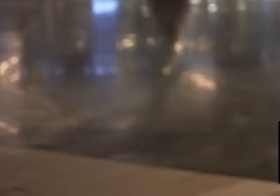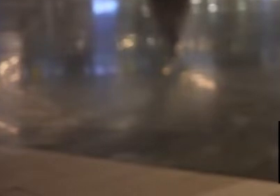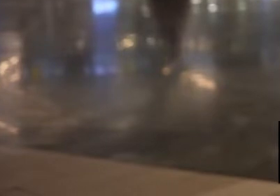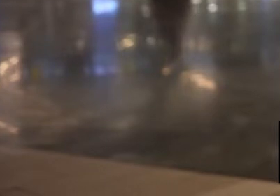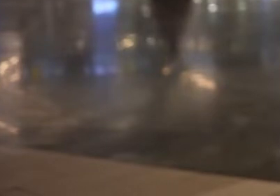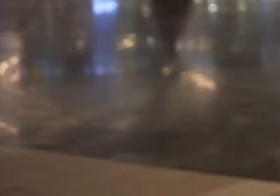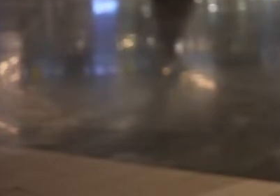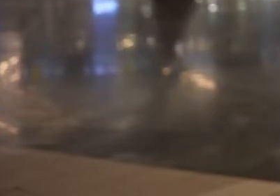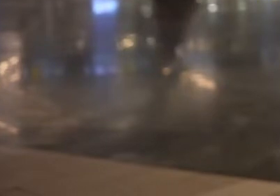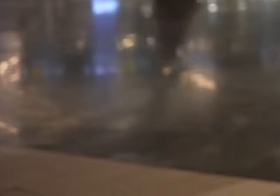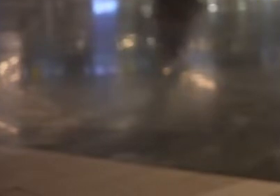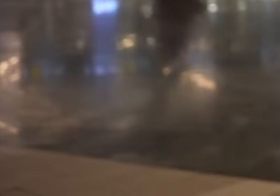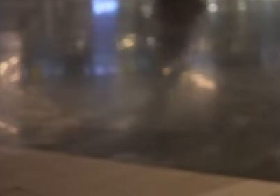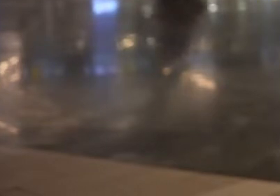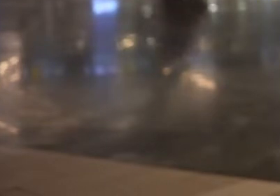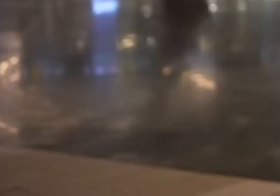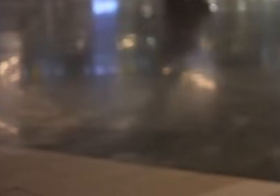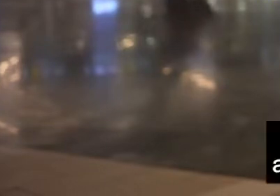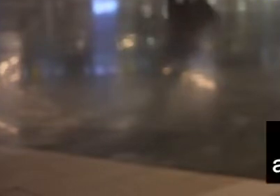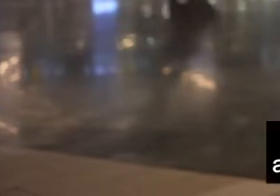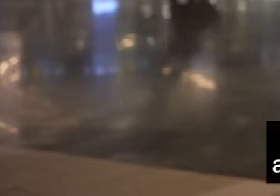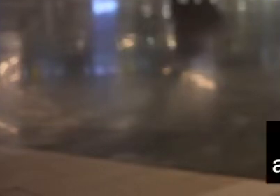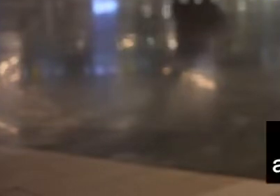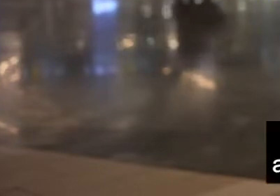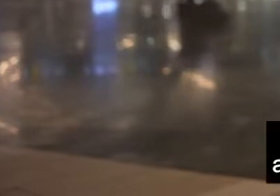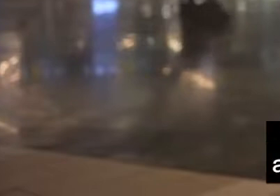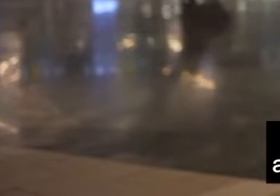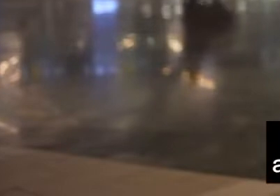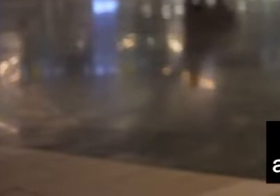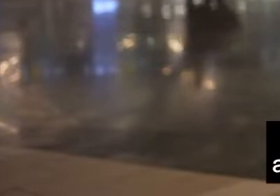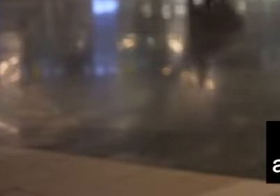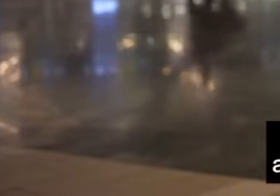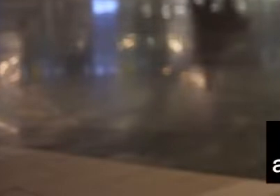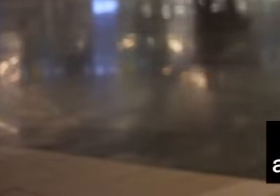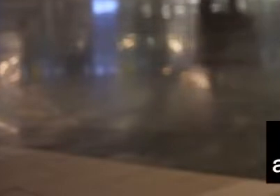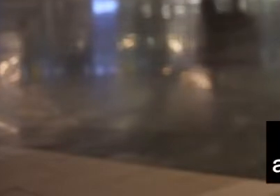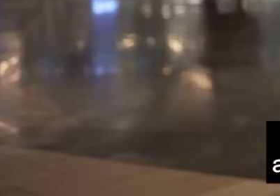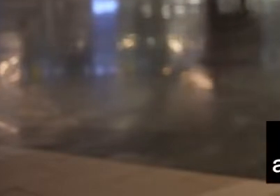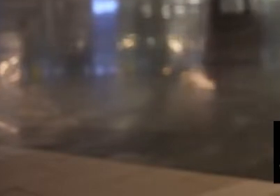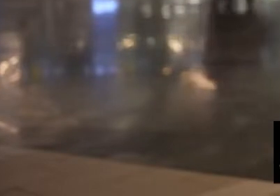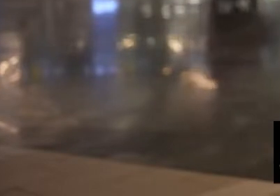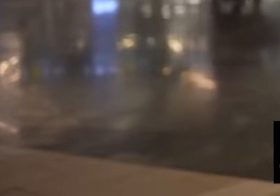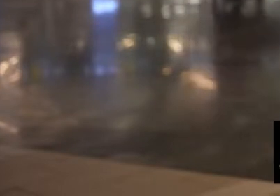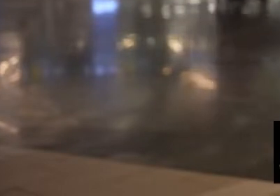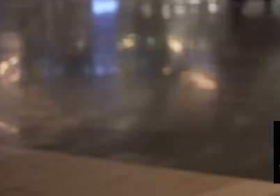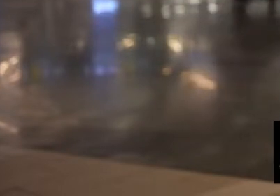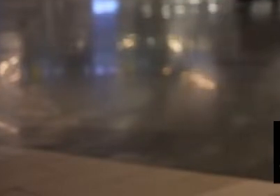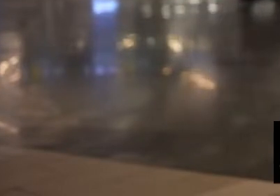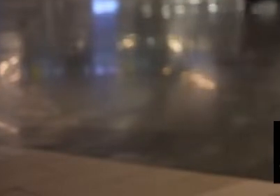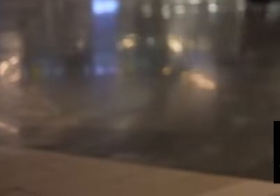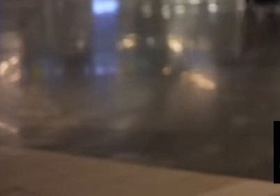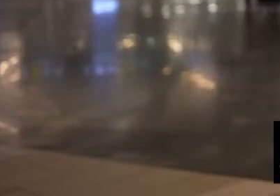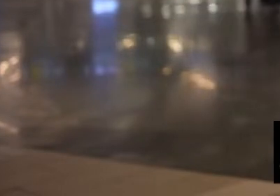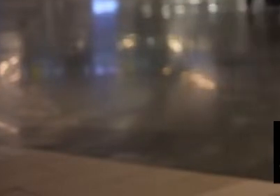for everyone, whether you're deaf or deafblind, I think hearing people also would benefit from having an app that really had